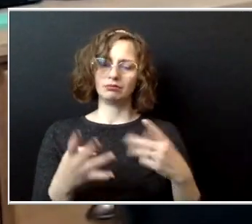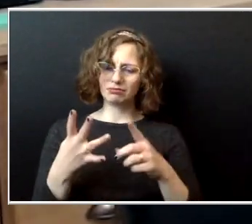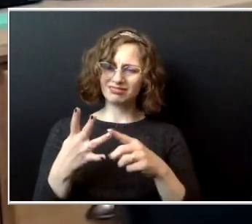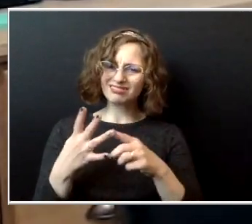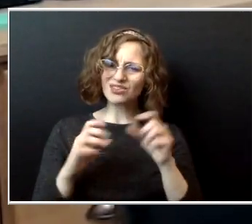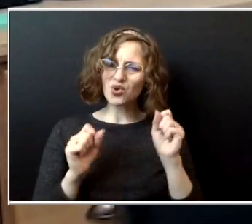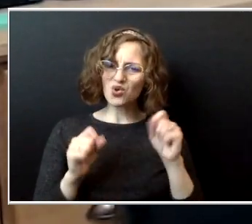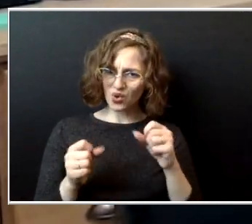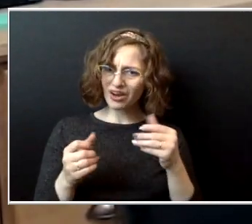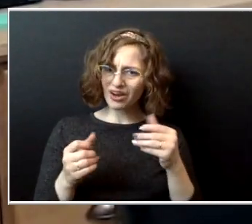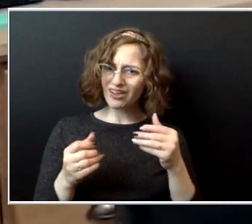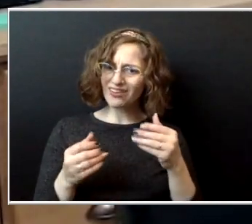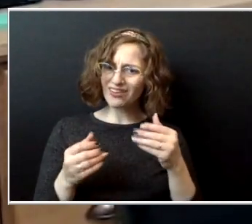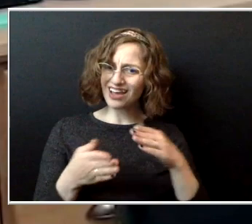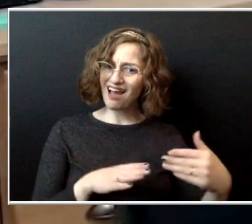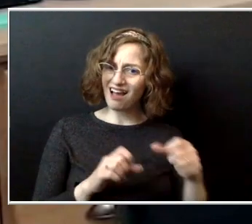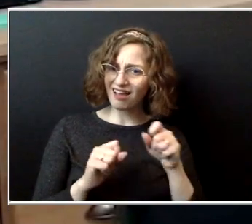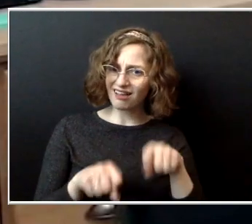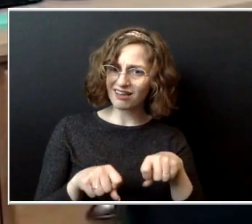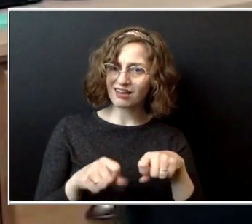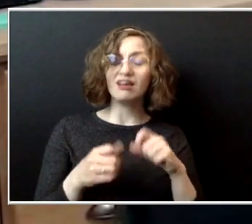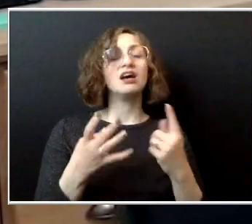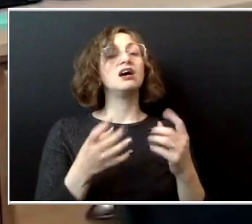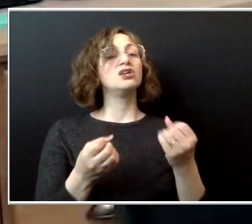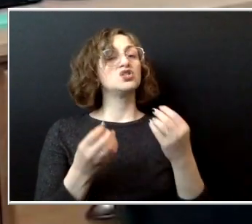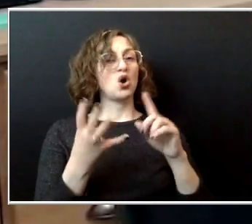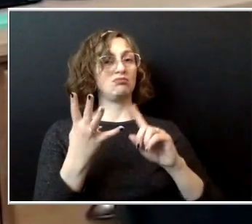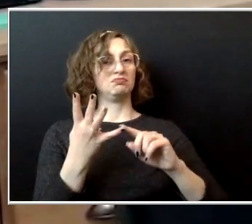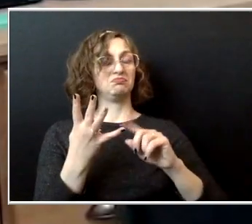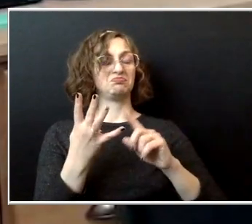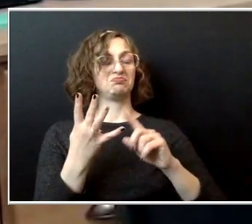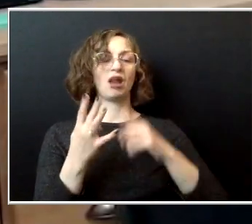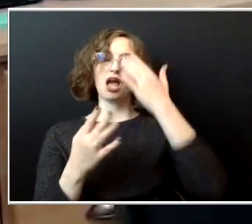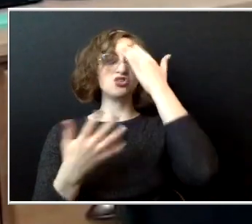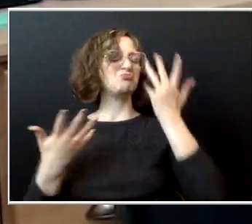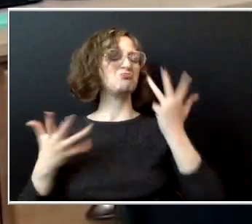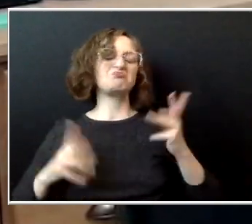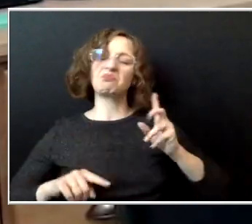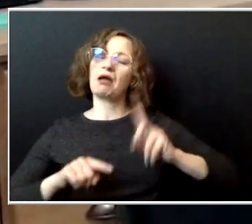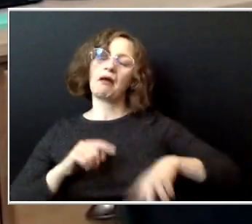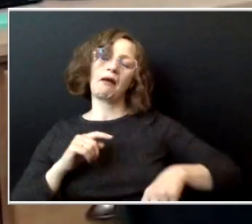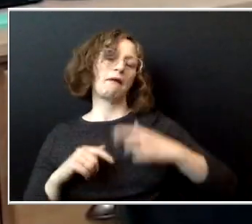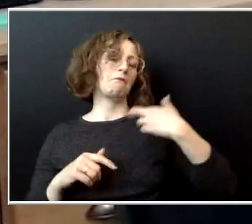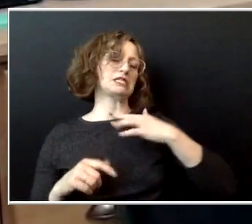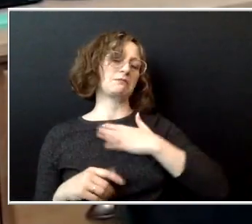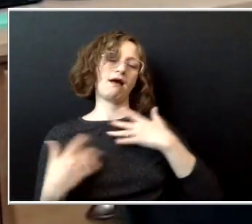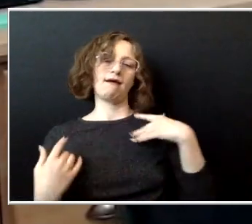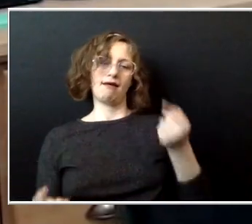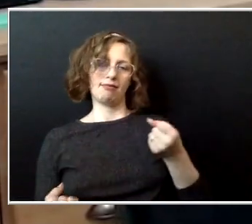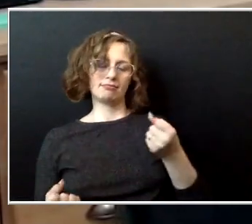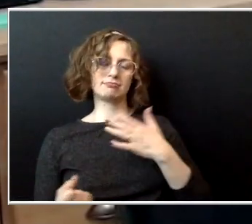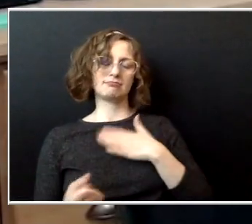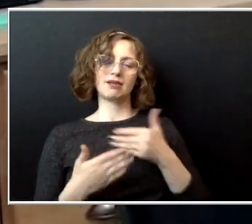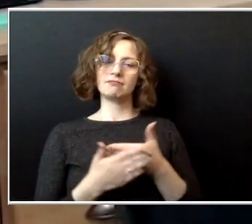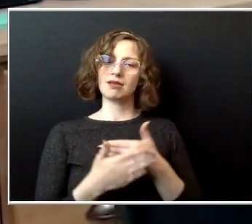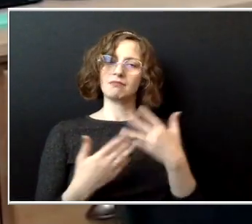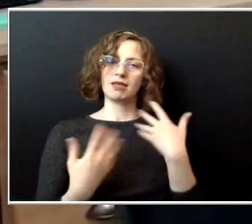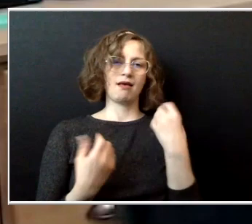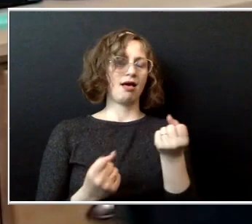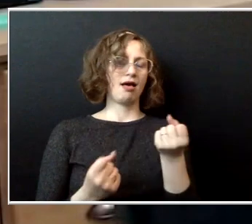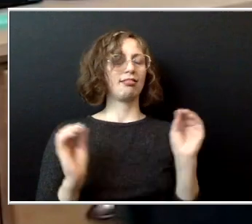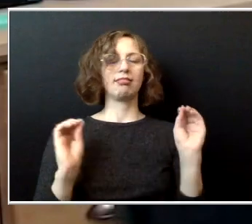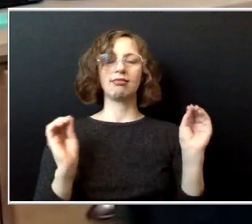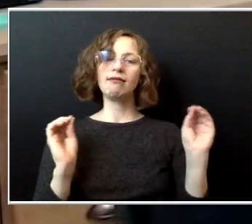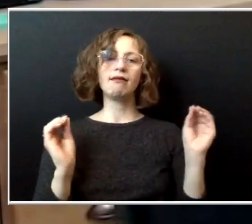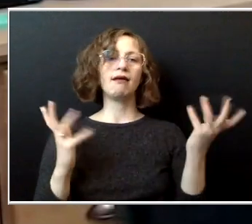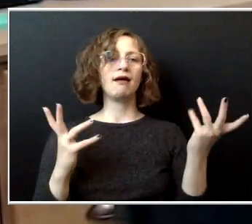knew that I couldn't risk my health or that baby's health in knowing that it was really an unknown of what I was going to